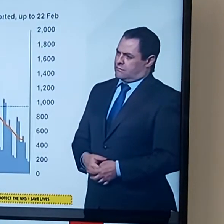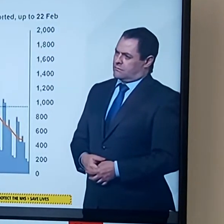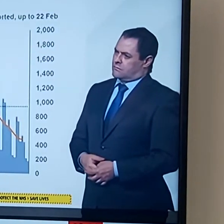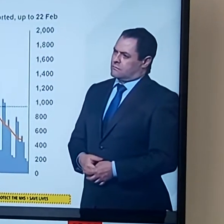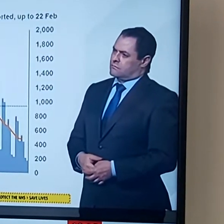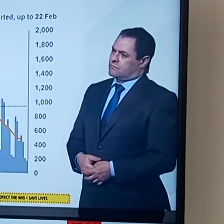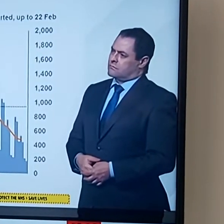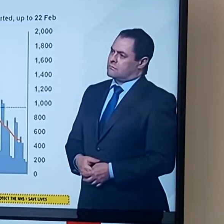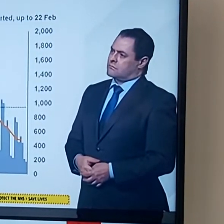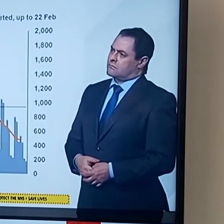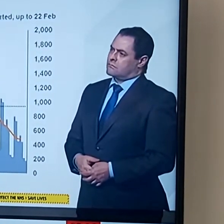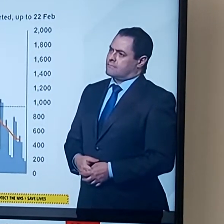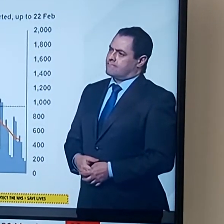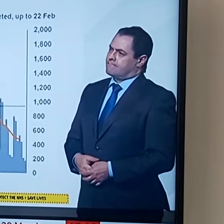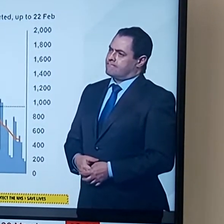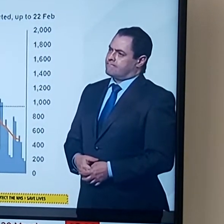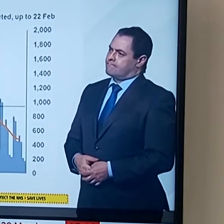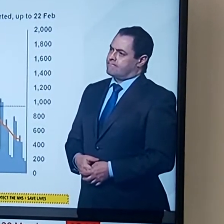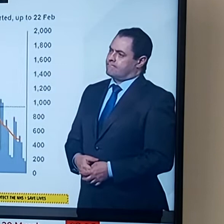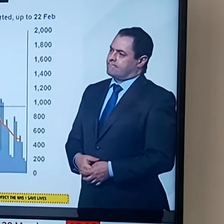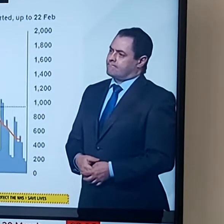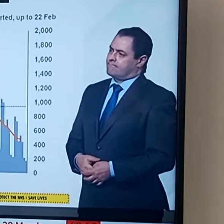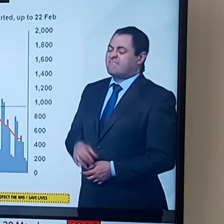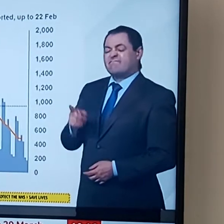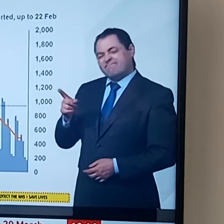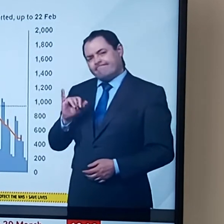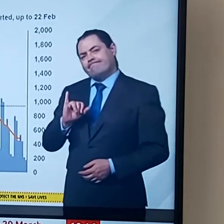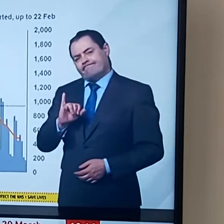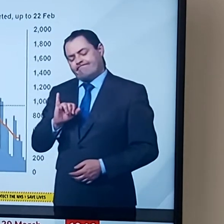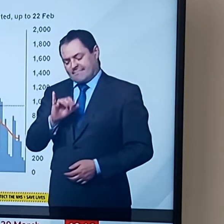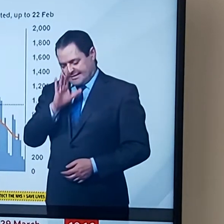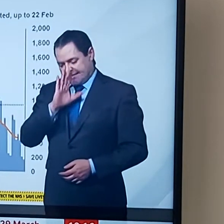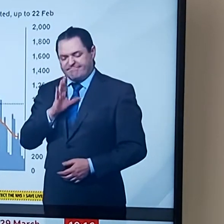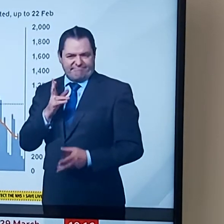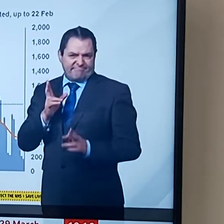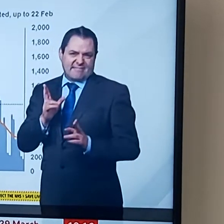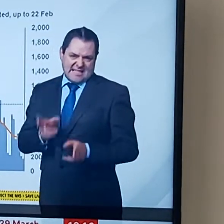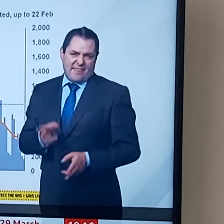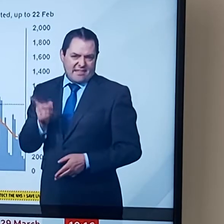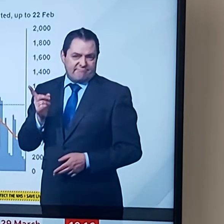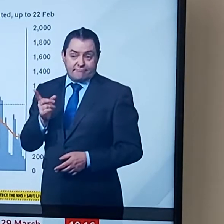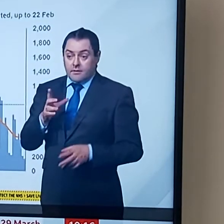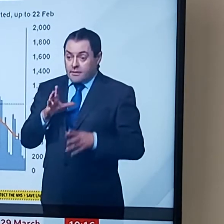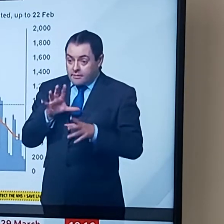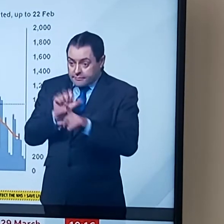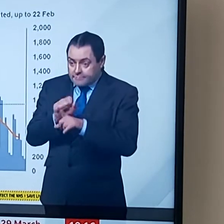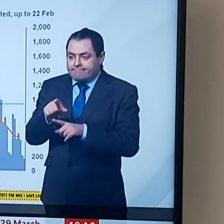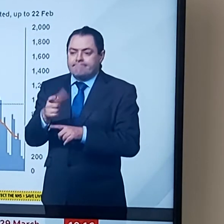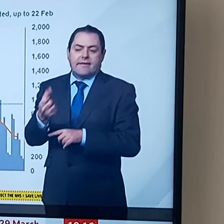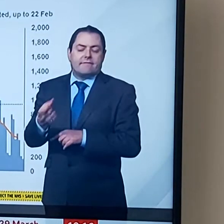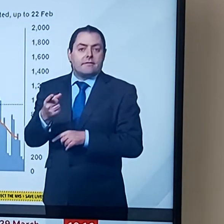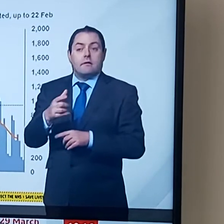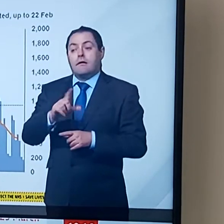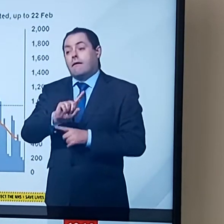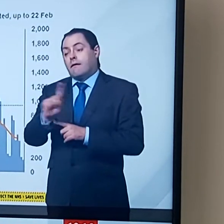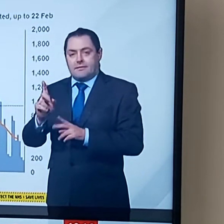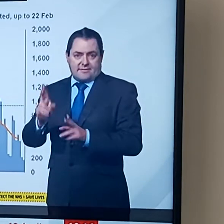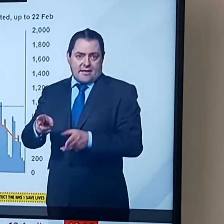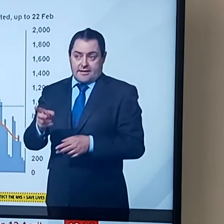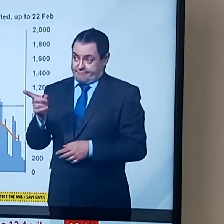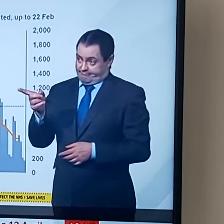And then if we look at the number of people who have sadly died with following a positive test result for COVID-19, these are